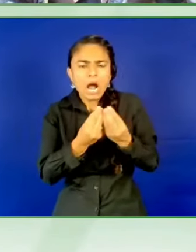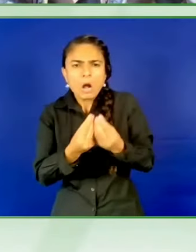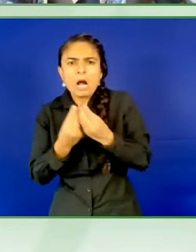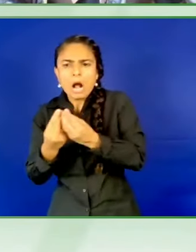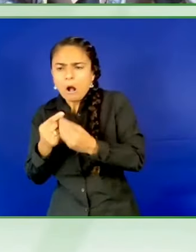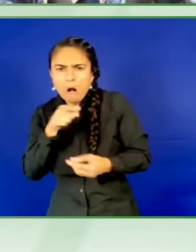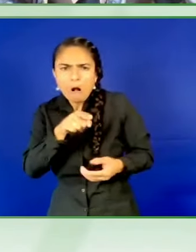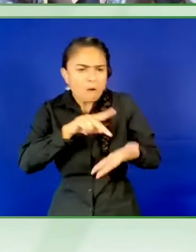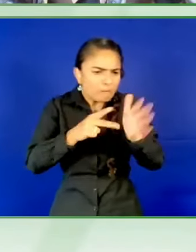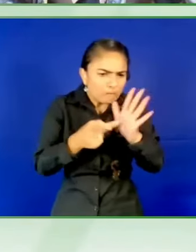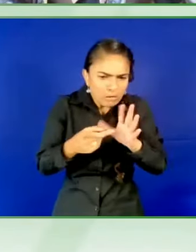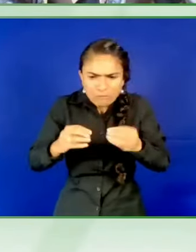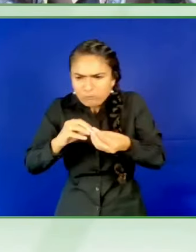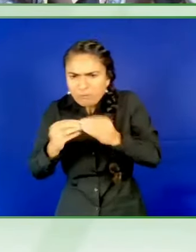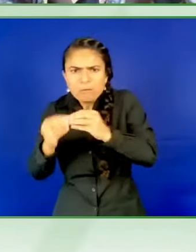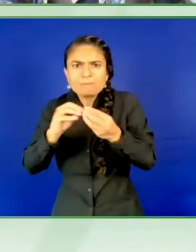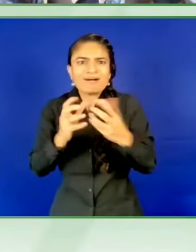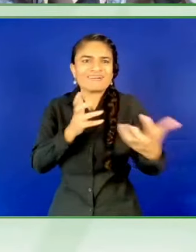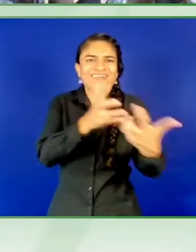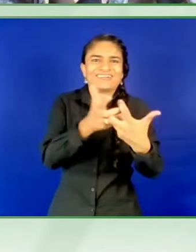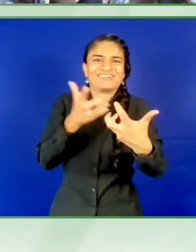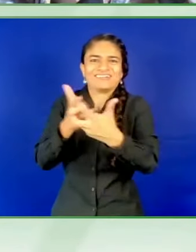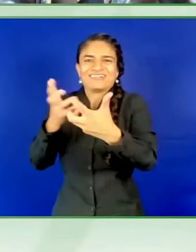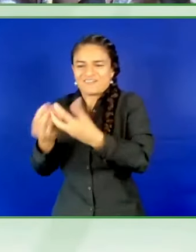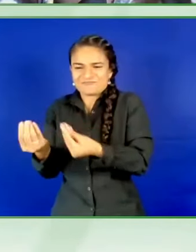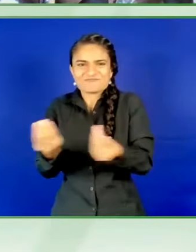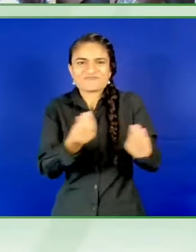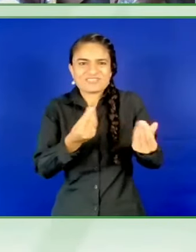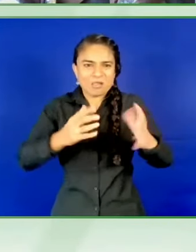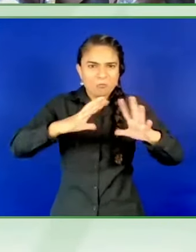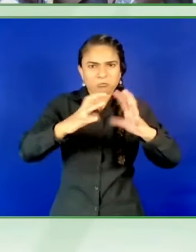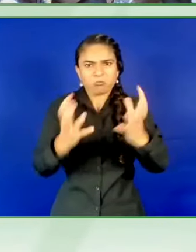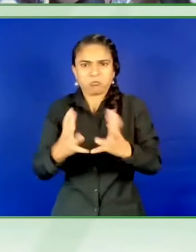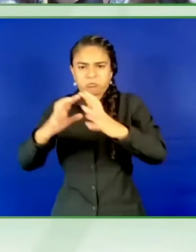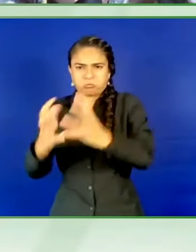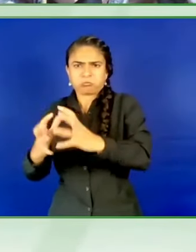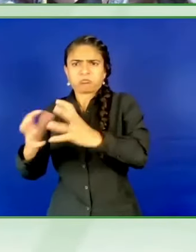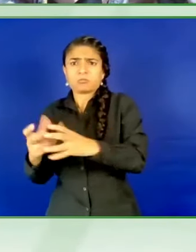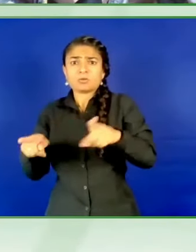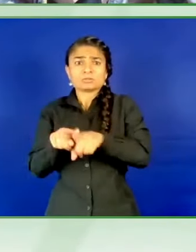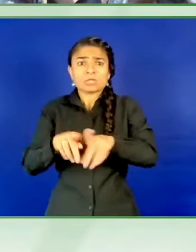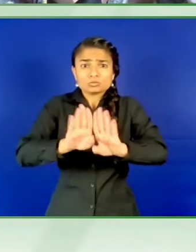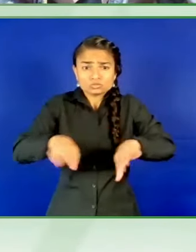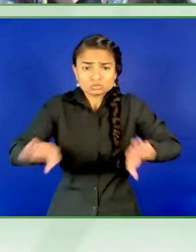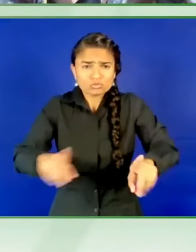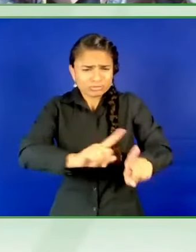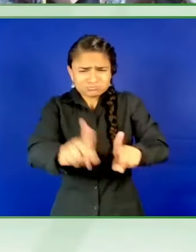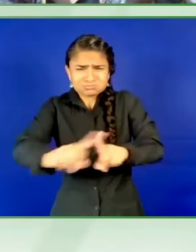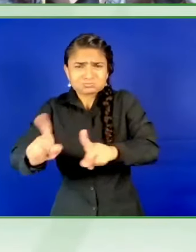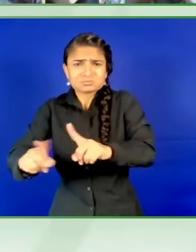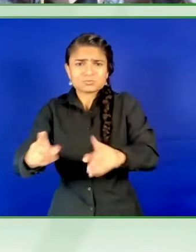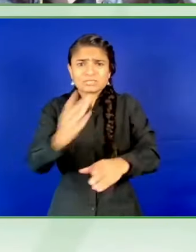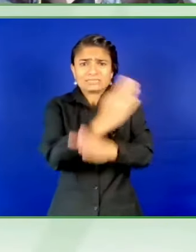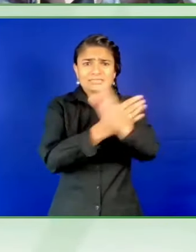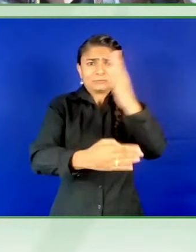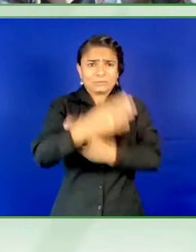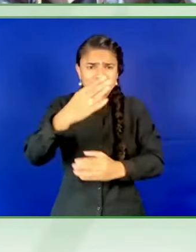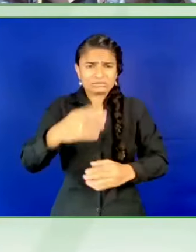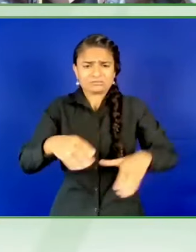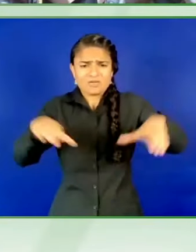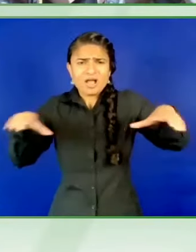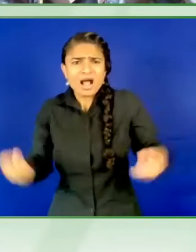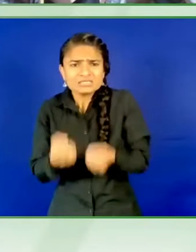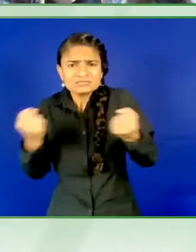we use only tactile models of planets to work on size and calling their attention using big projected images